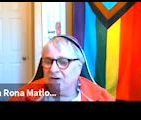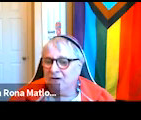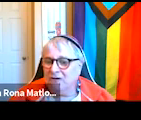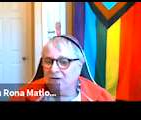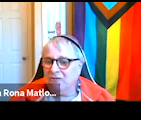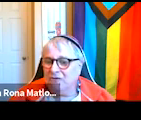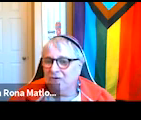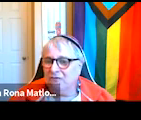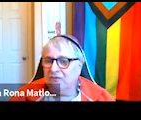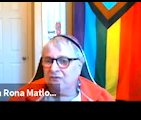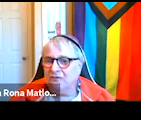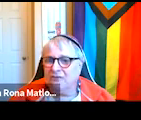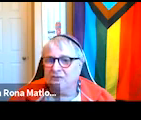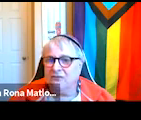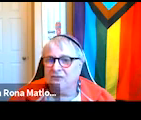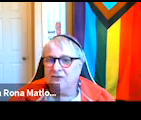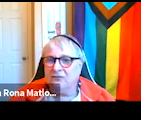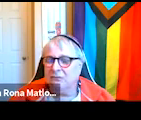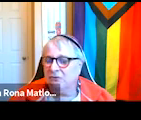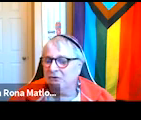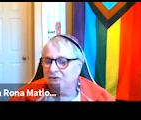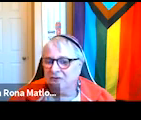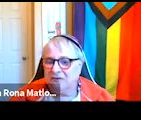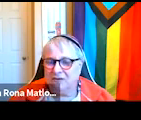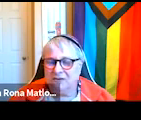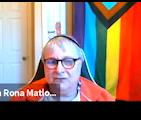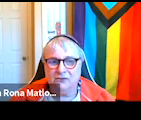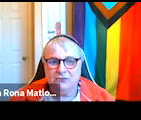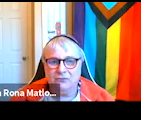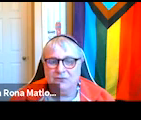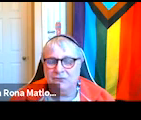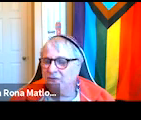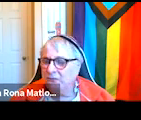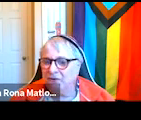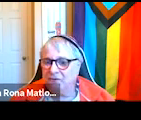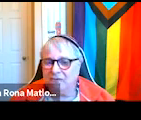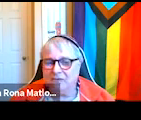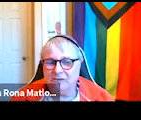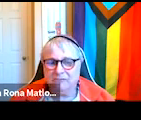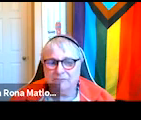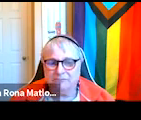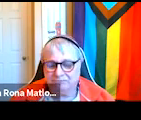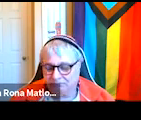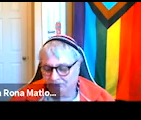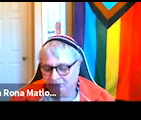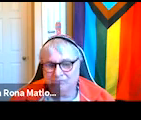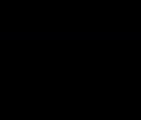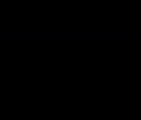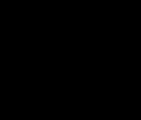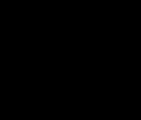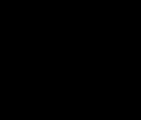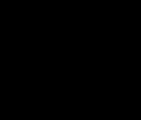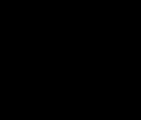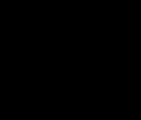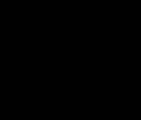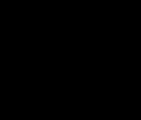number of neurodivergence self-reporting today. So this really surprised me. Rabbah Rona,